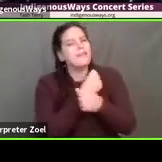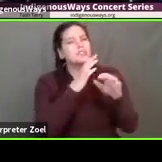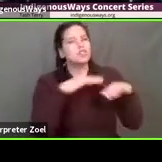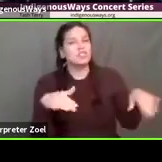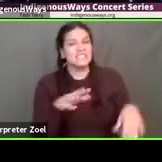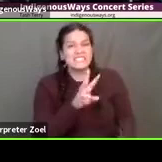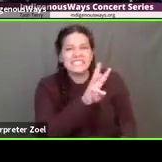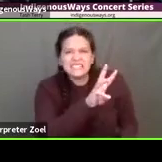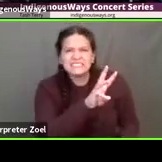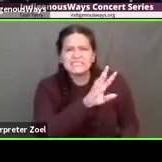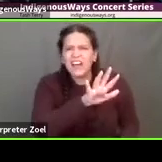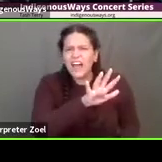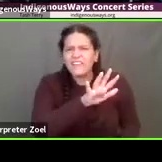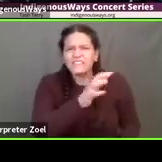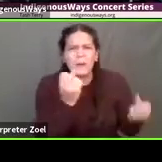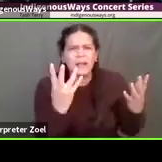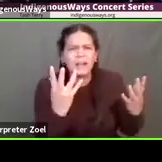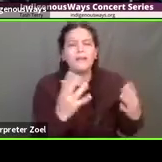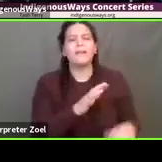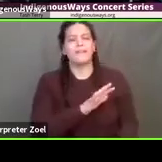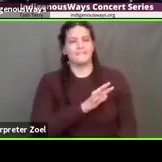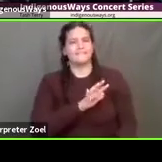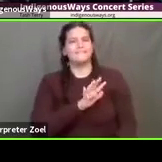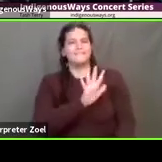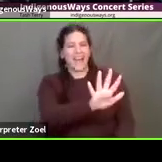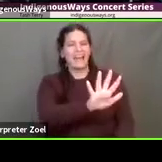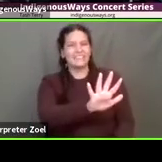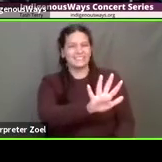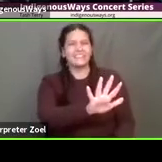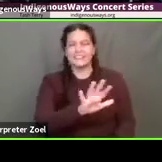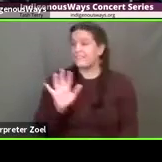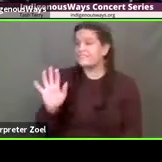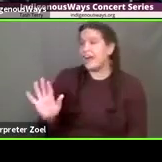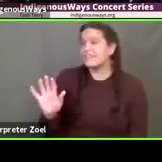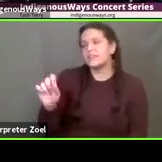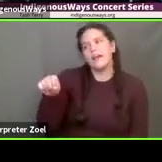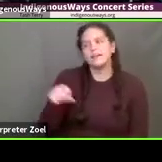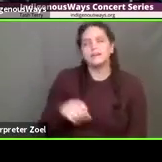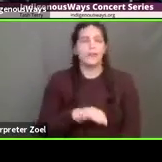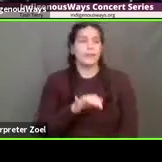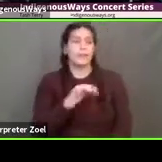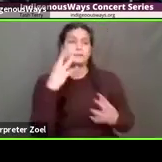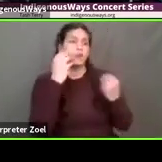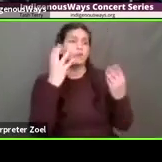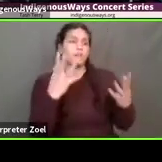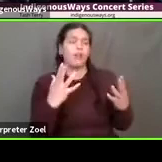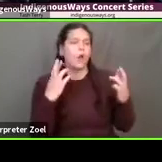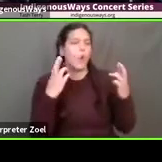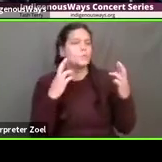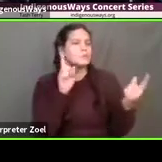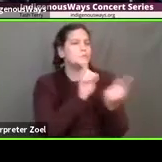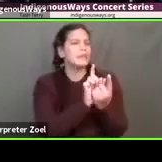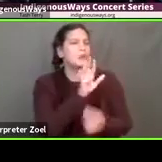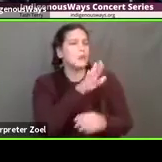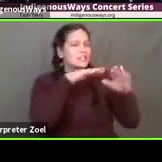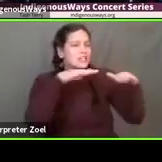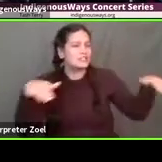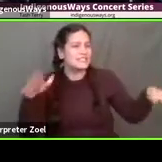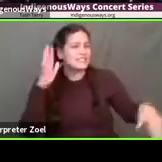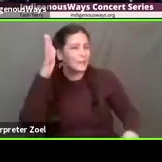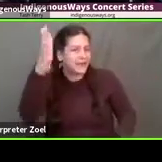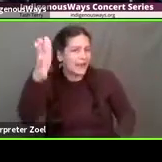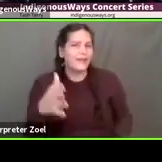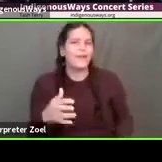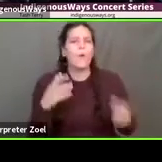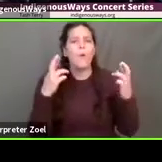6 children, 5 children, Five. 5. Okay, that's beautiful. I hope to meet your children someday, and I hope all